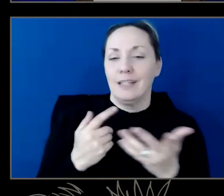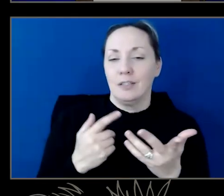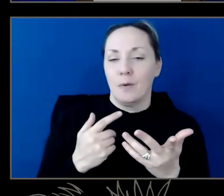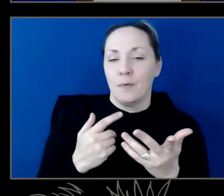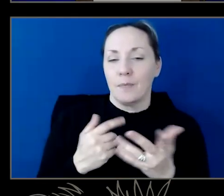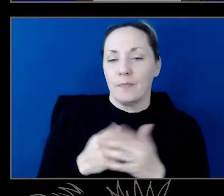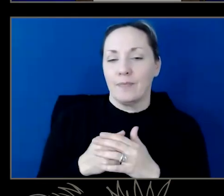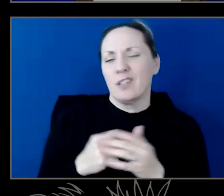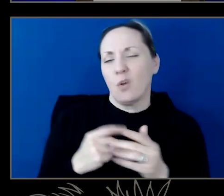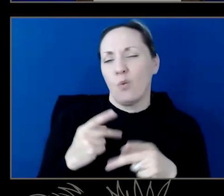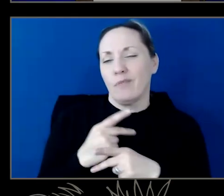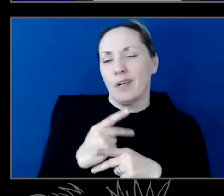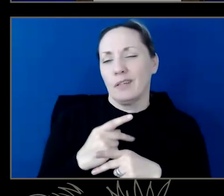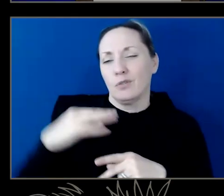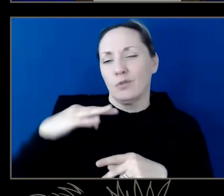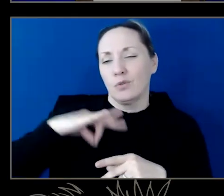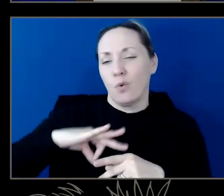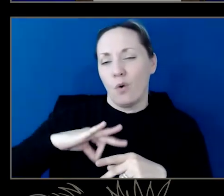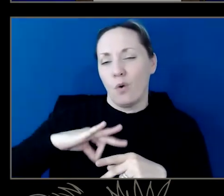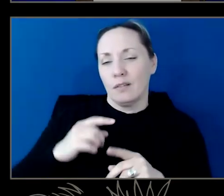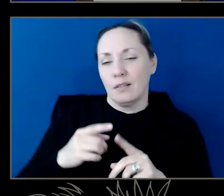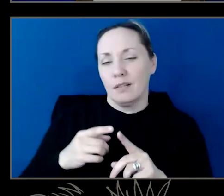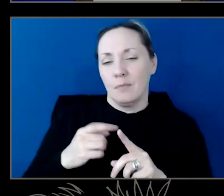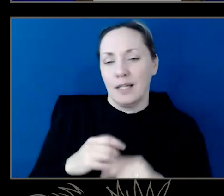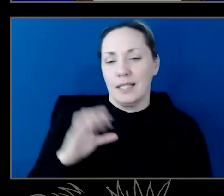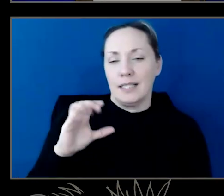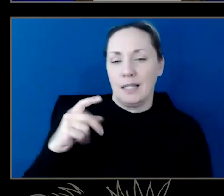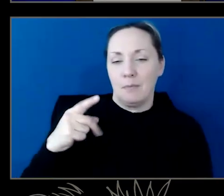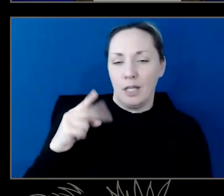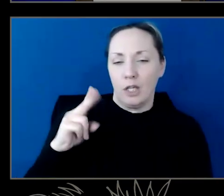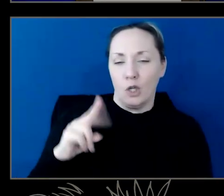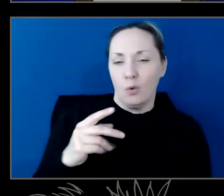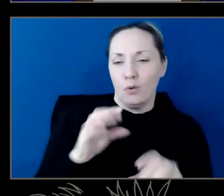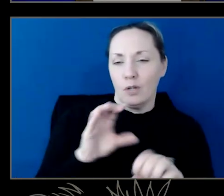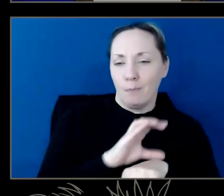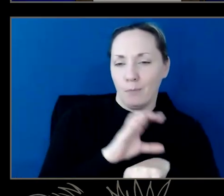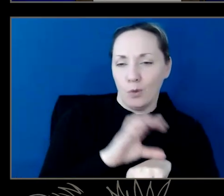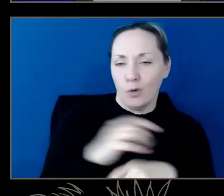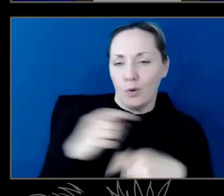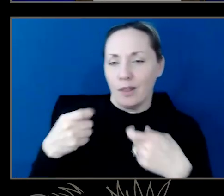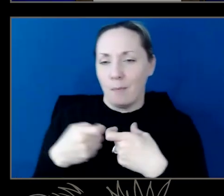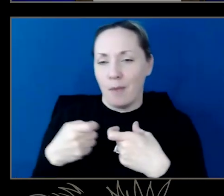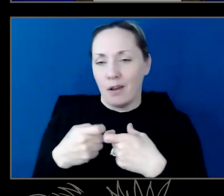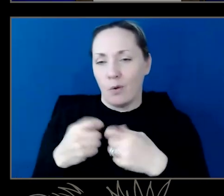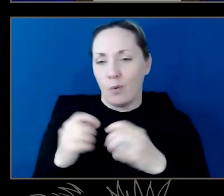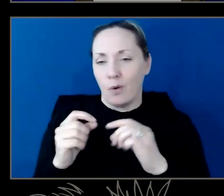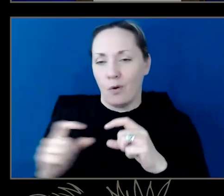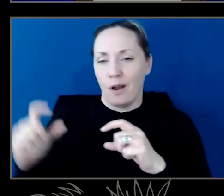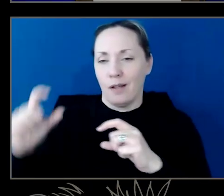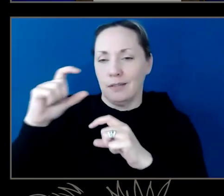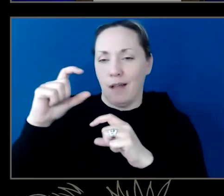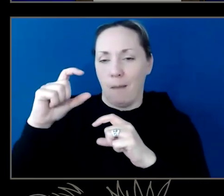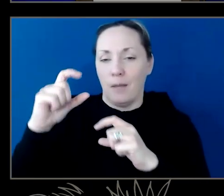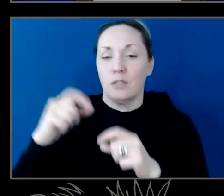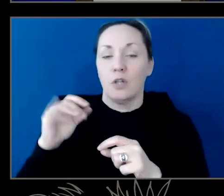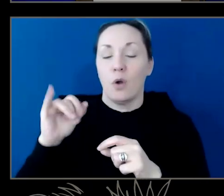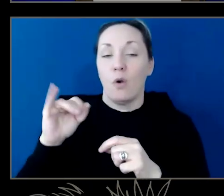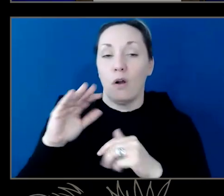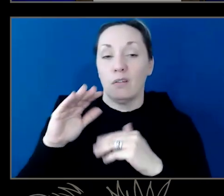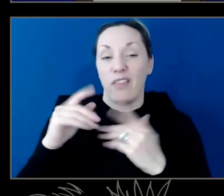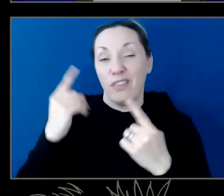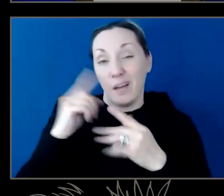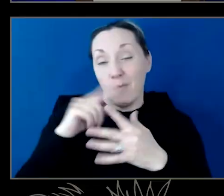score based on the GPU and the battery level and whether or not you are on the tab. So taking all of that